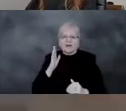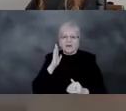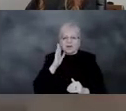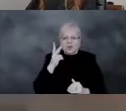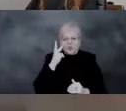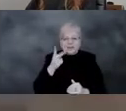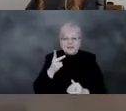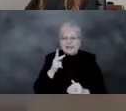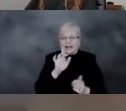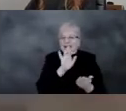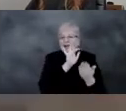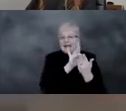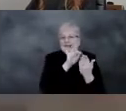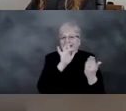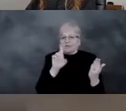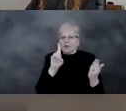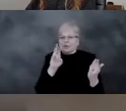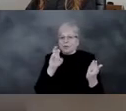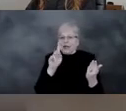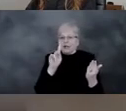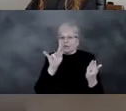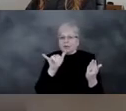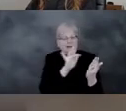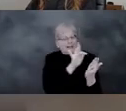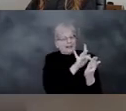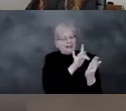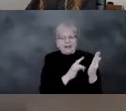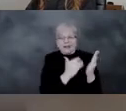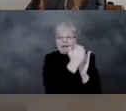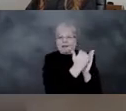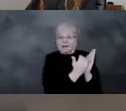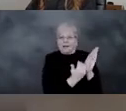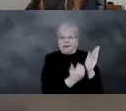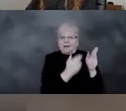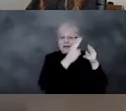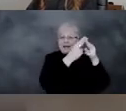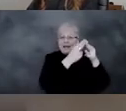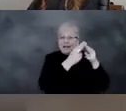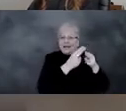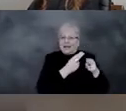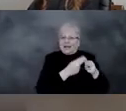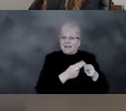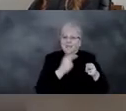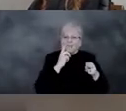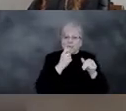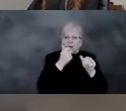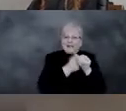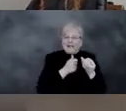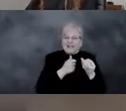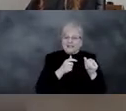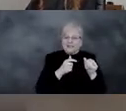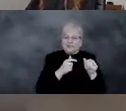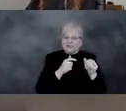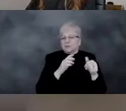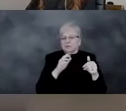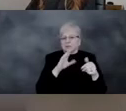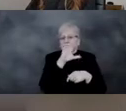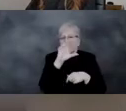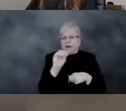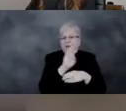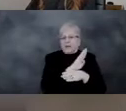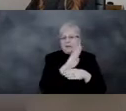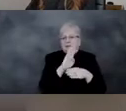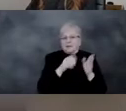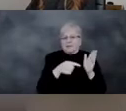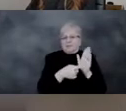directory and all the exhibit booths will be represented in a tile view in the center of your screen. Once you